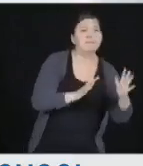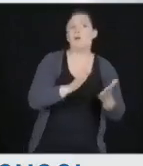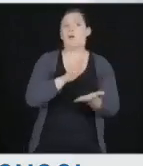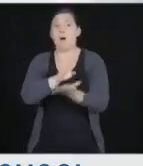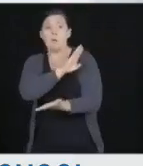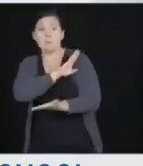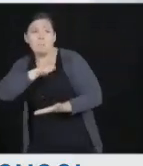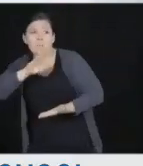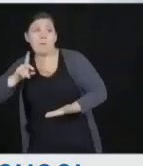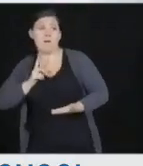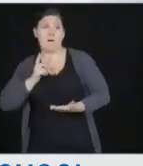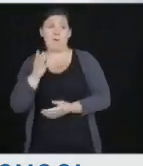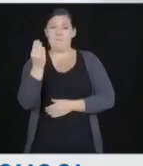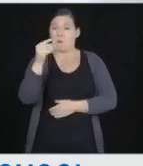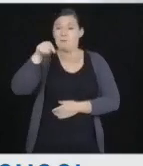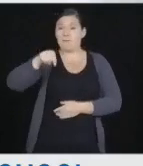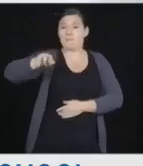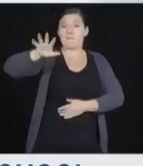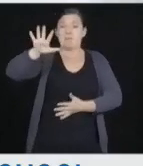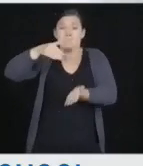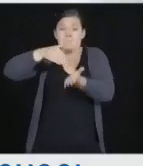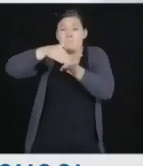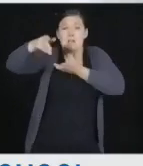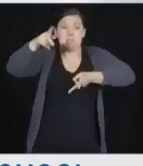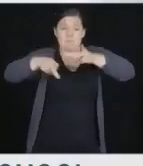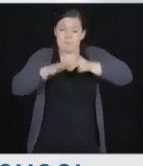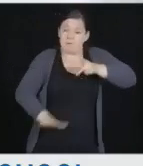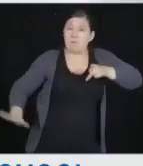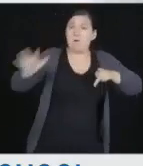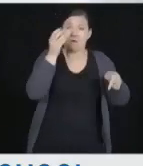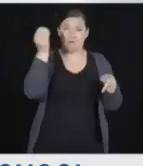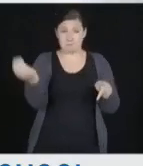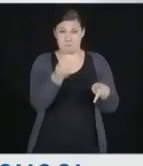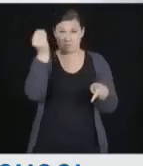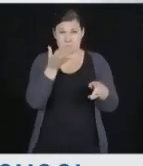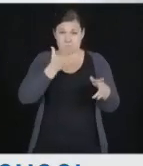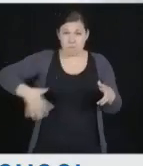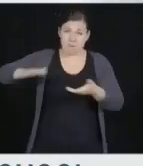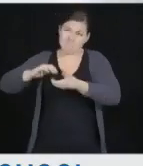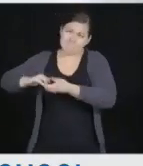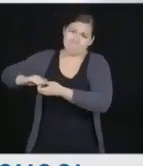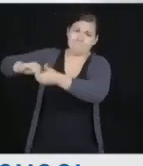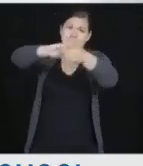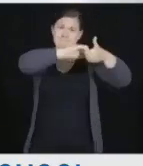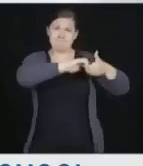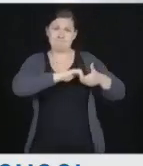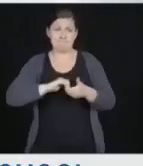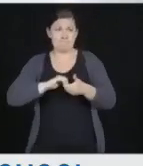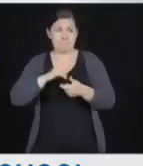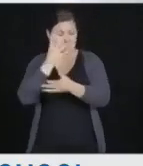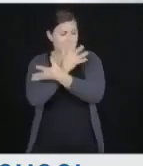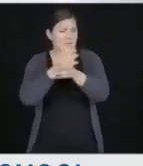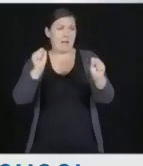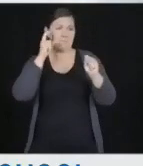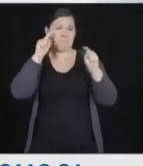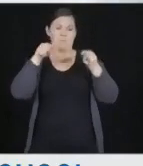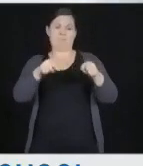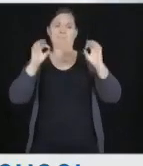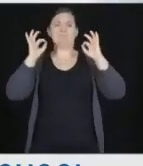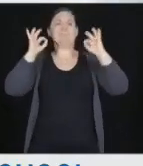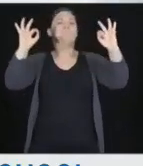Ontarians, including and especially our most vulnerable. Together, we've made remarkable progress in our fight